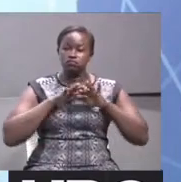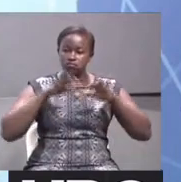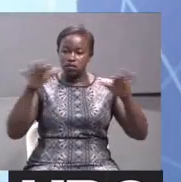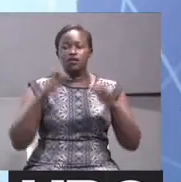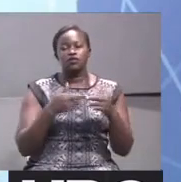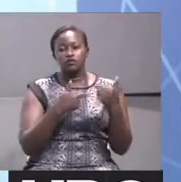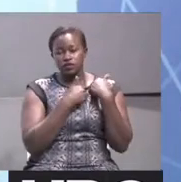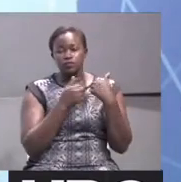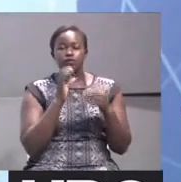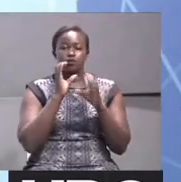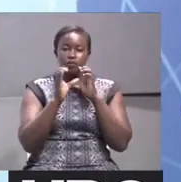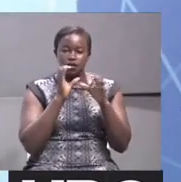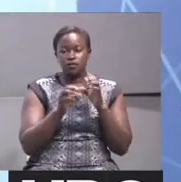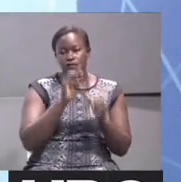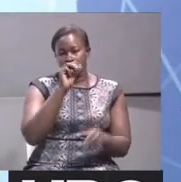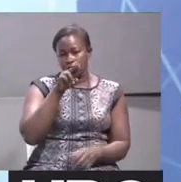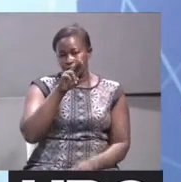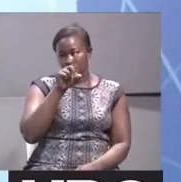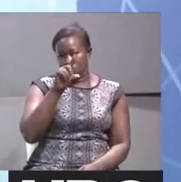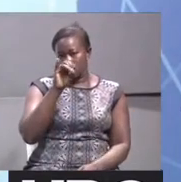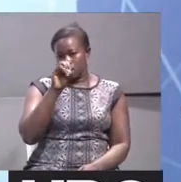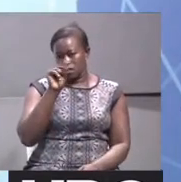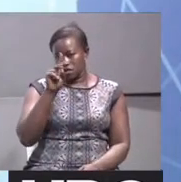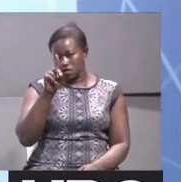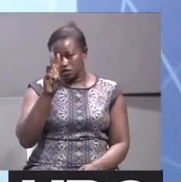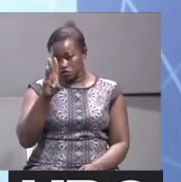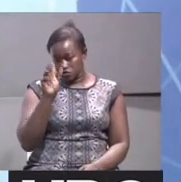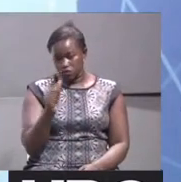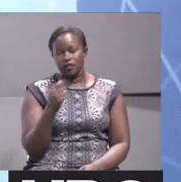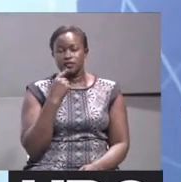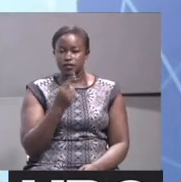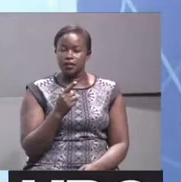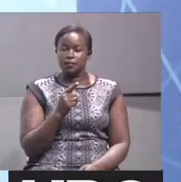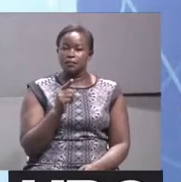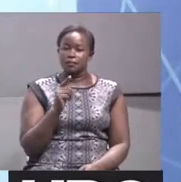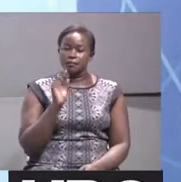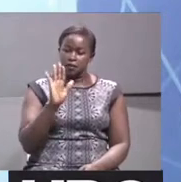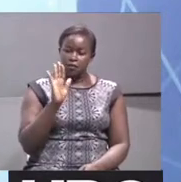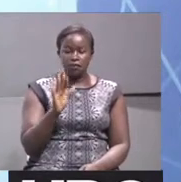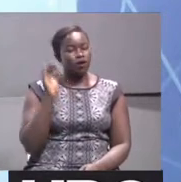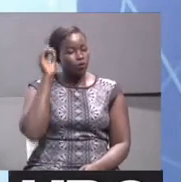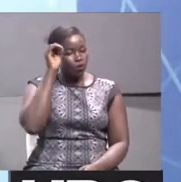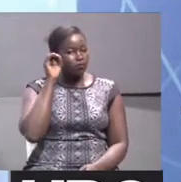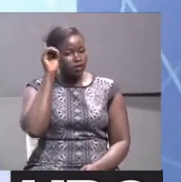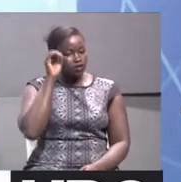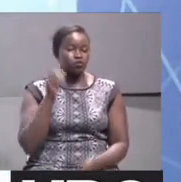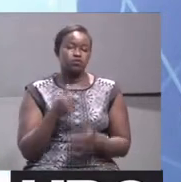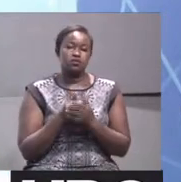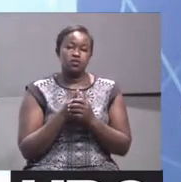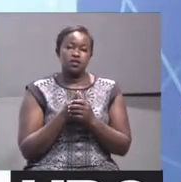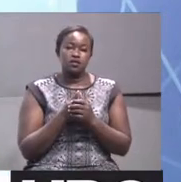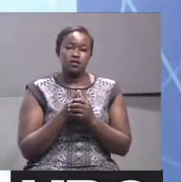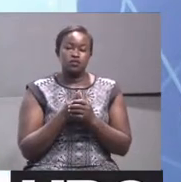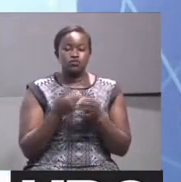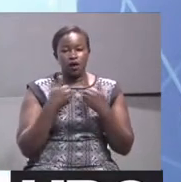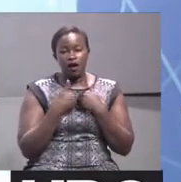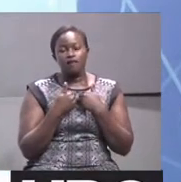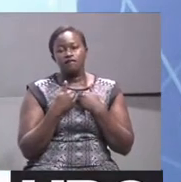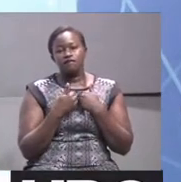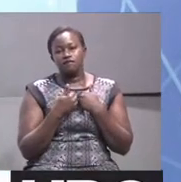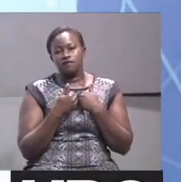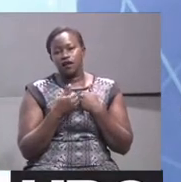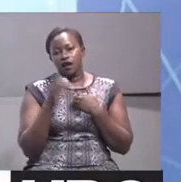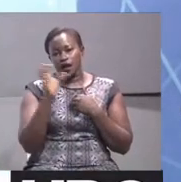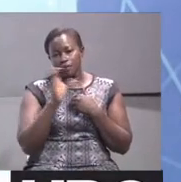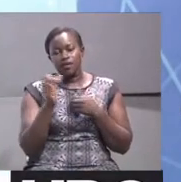Publications and Communications, Mulindwa Walid Lubega, said that it is their considered opinion to have the number of cabinet ministers cut